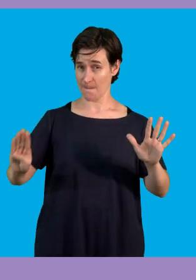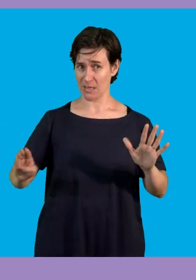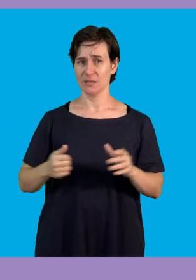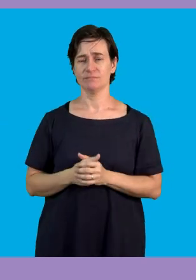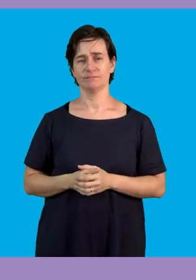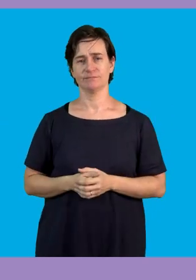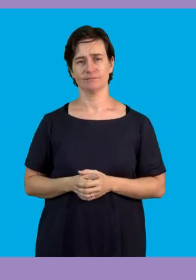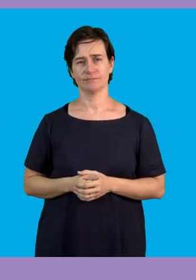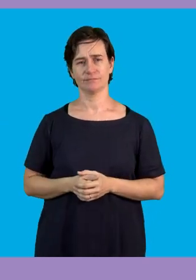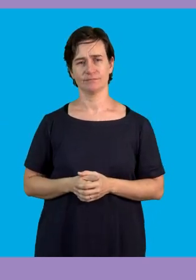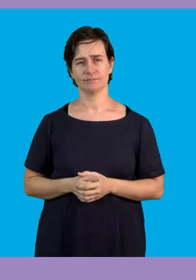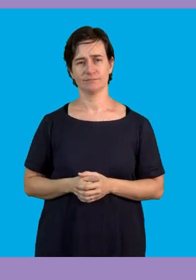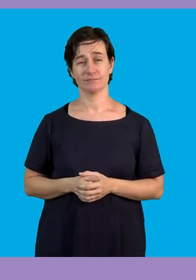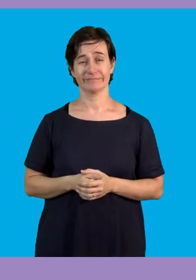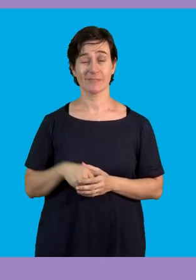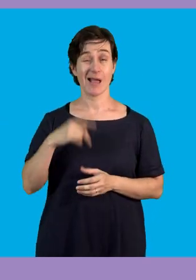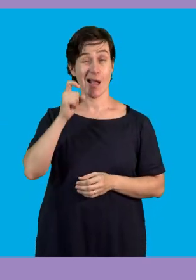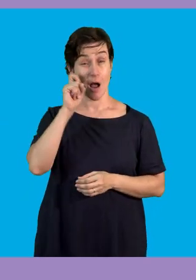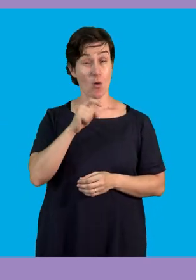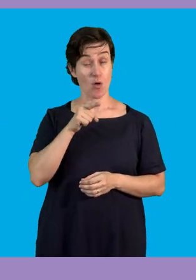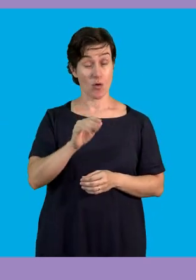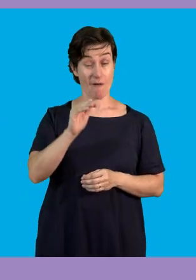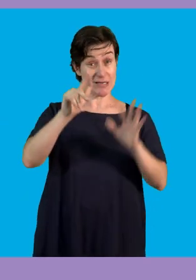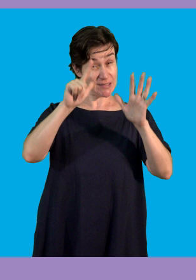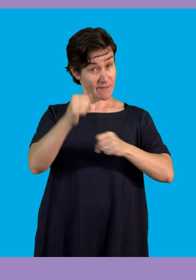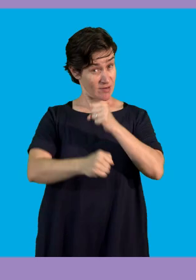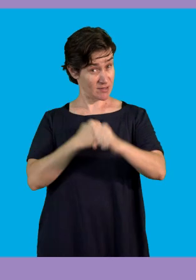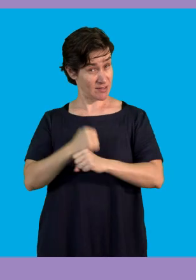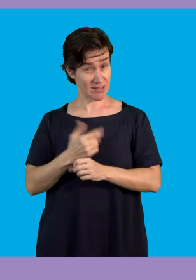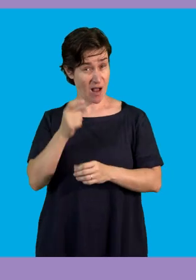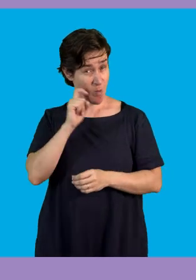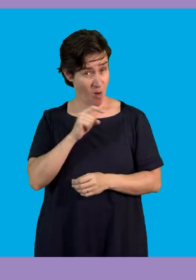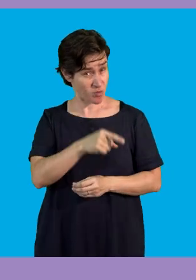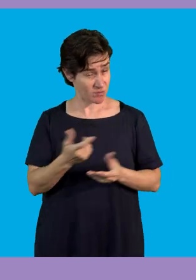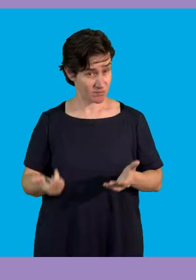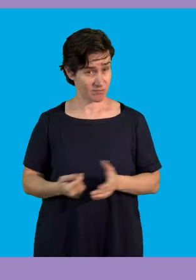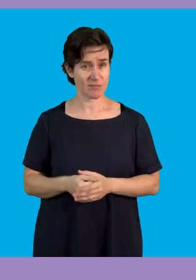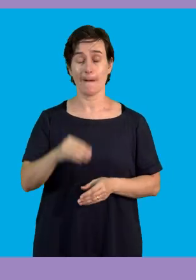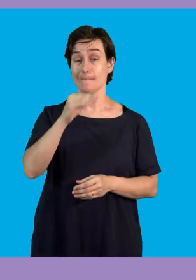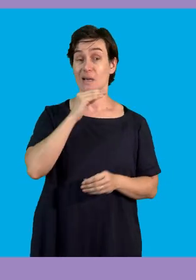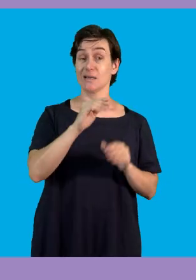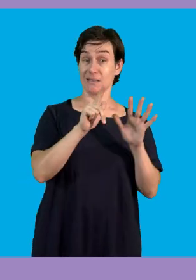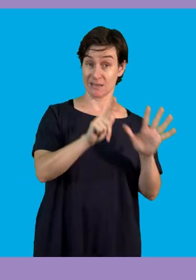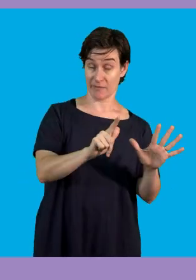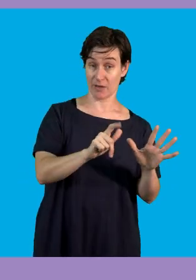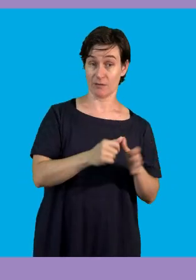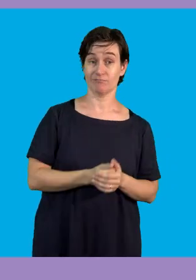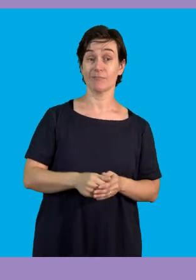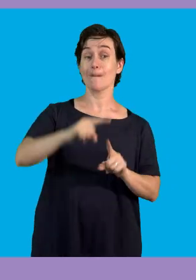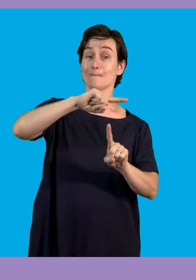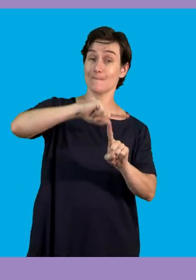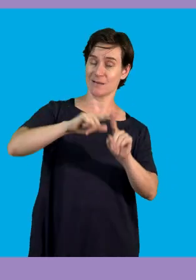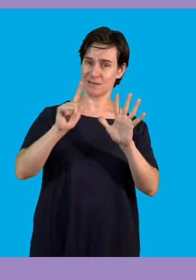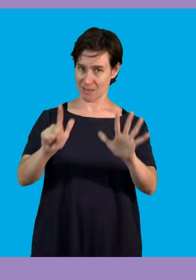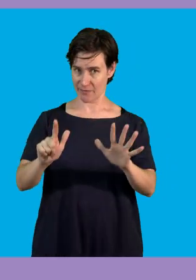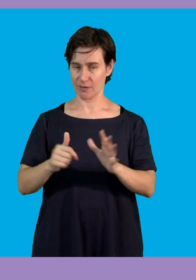question says, how old will he be in 7 years? So it's going to be the 7 that he is